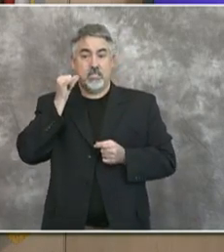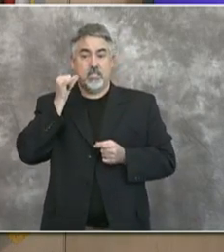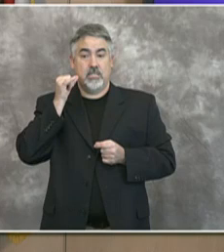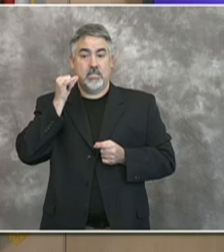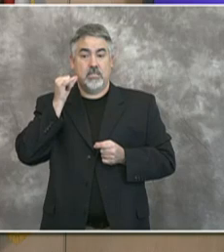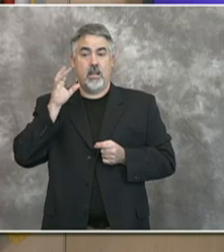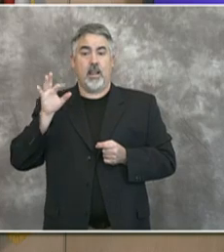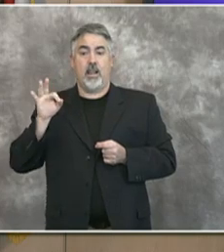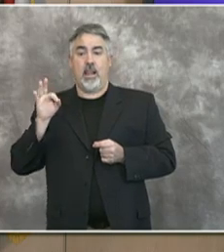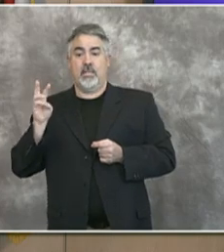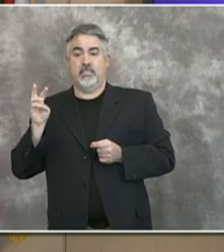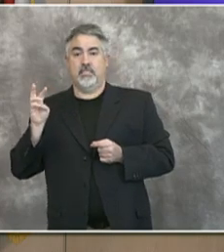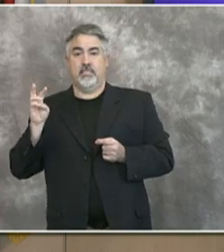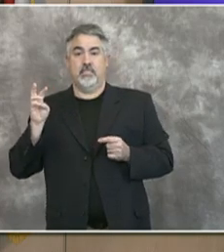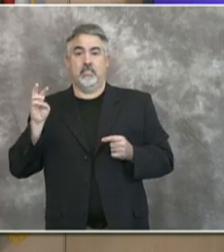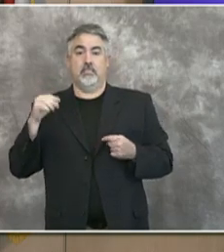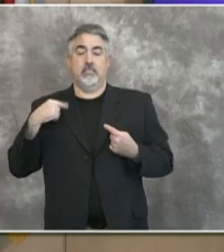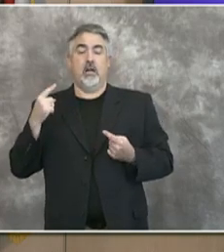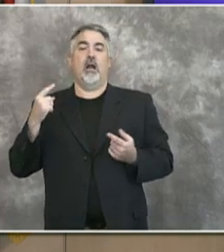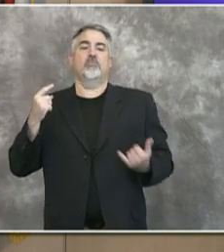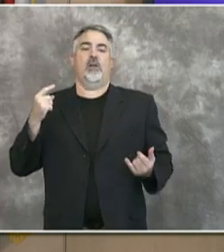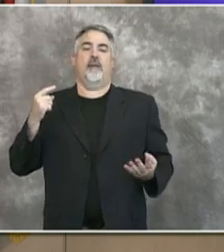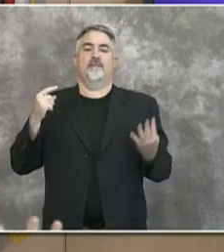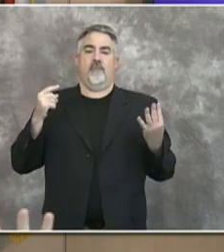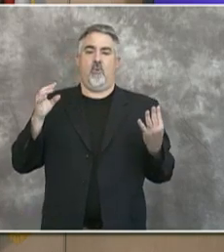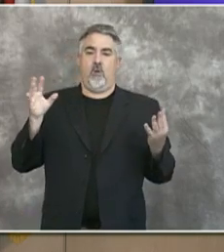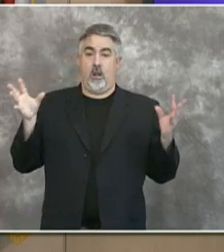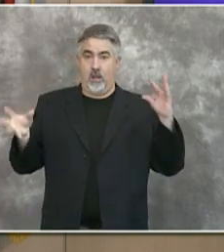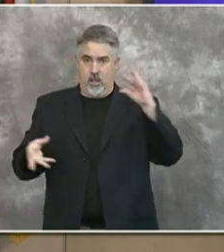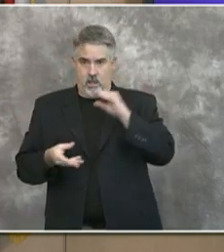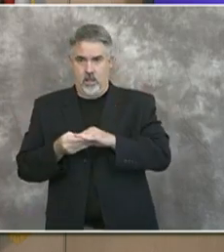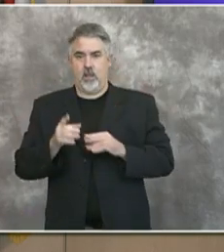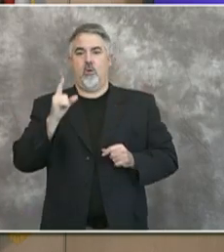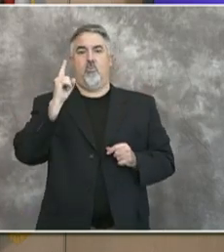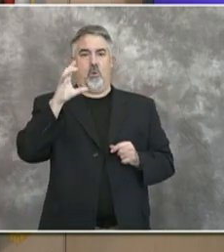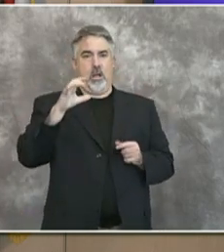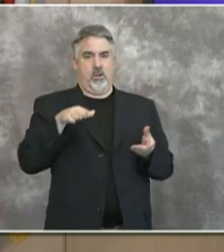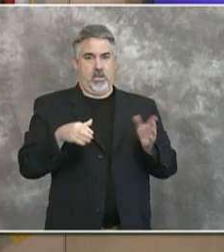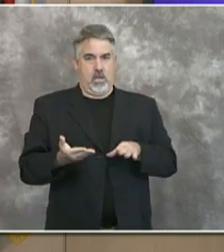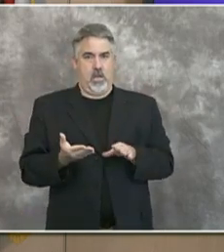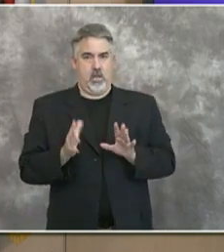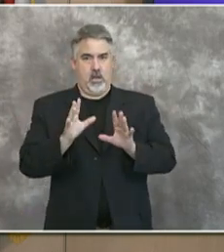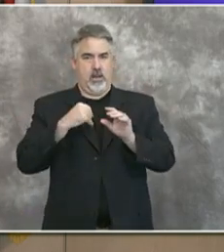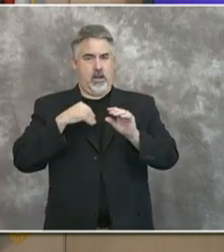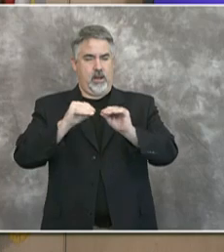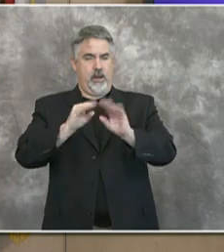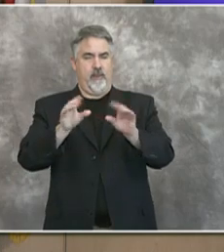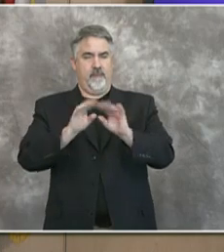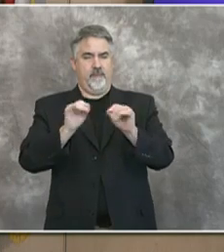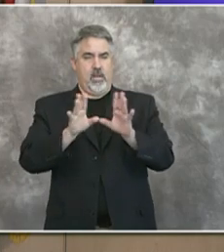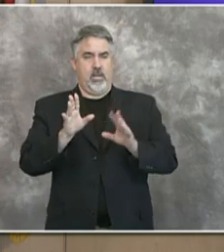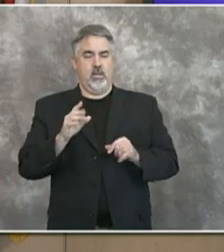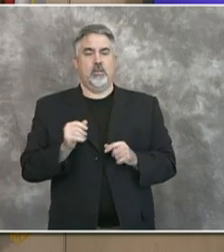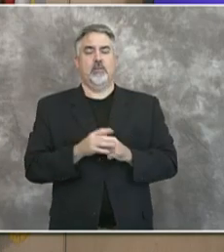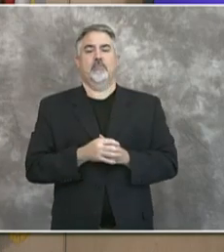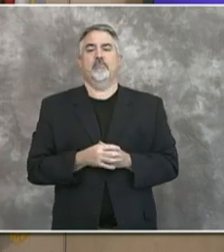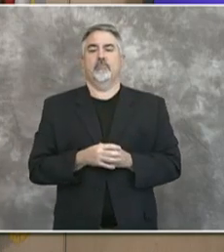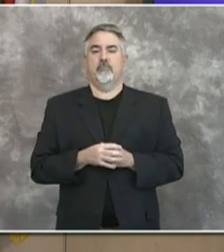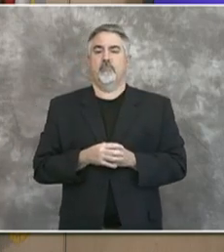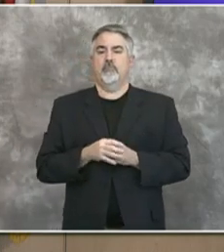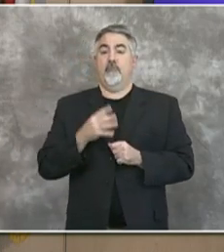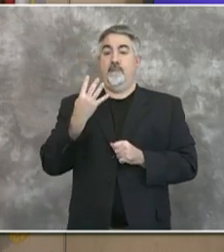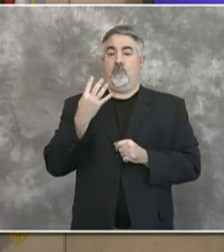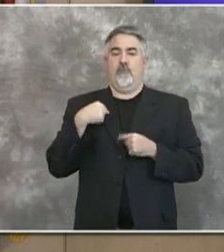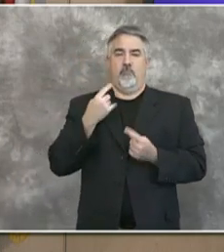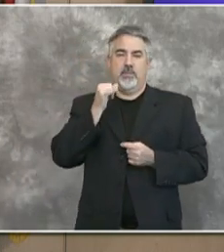4 additional deaths that we announced today, so the grand total is 100, regrettably, but it's 4 additional cases